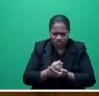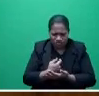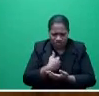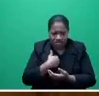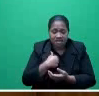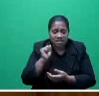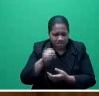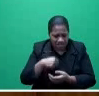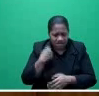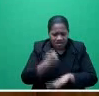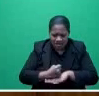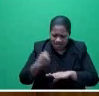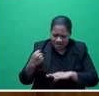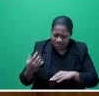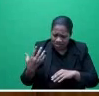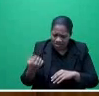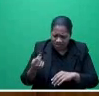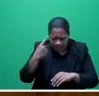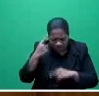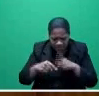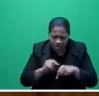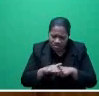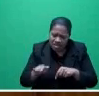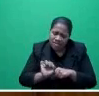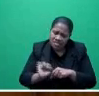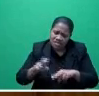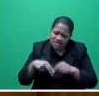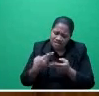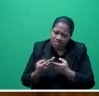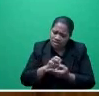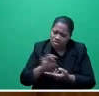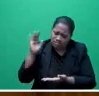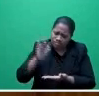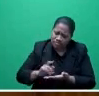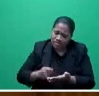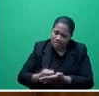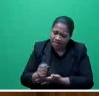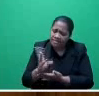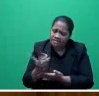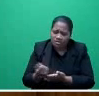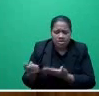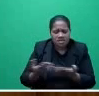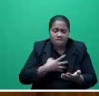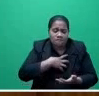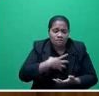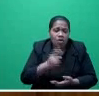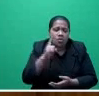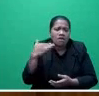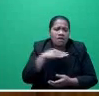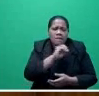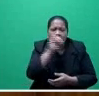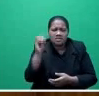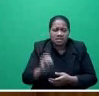has thought about them and their family by not reducing their pay, they will be giving an additional 100% towards their